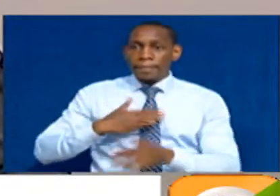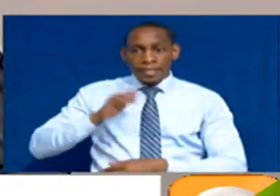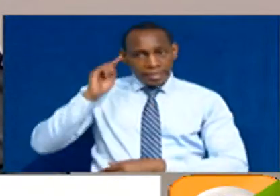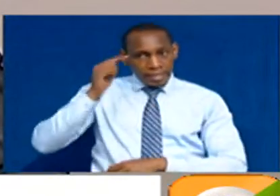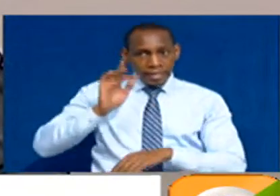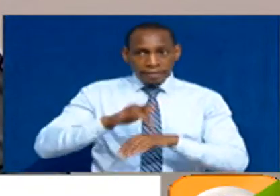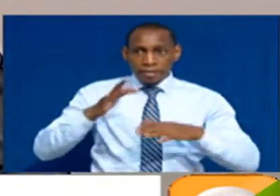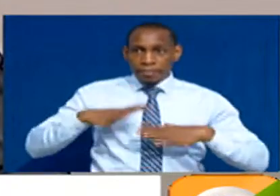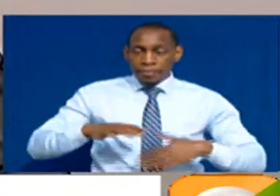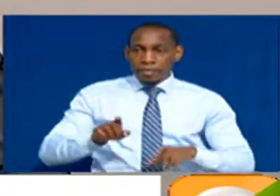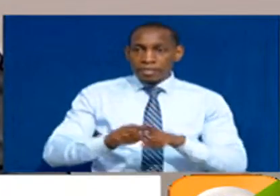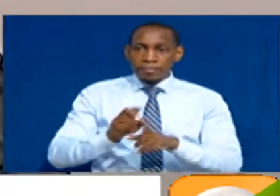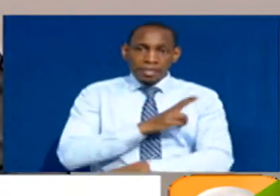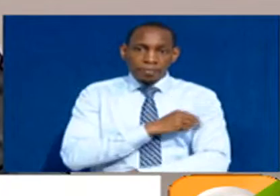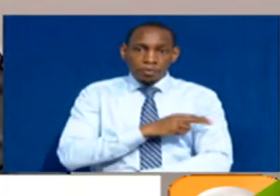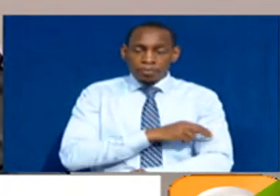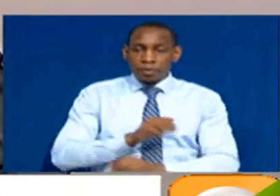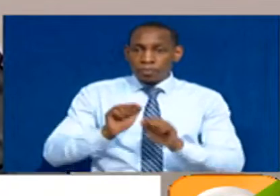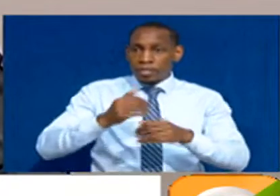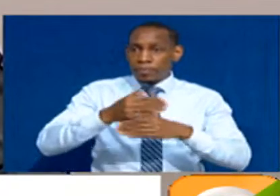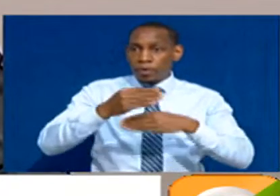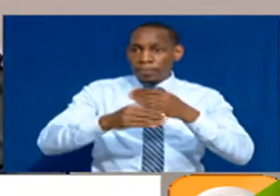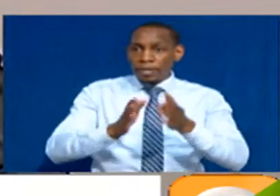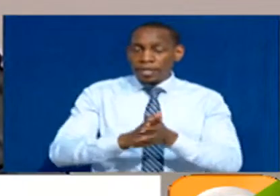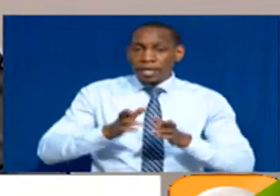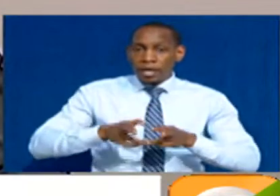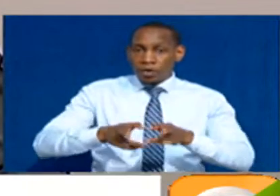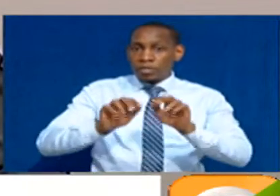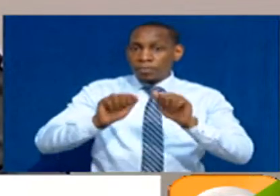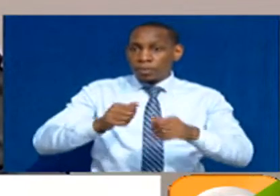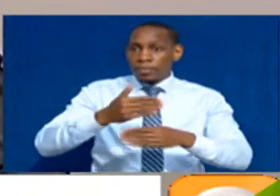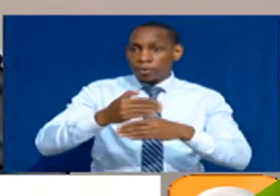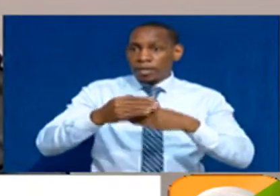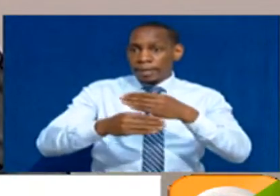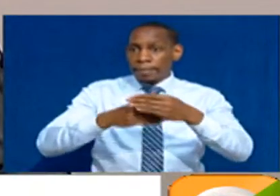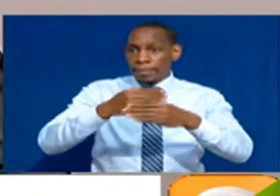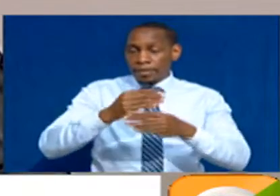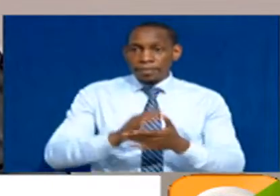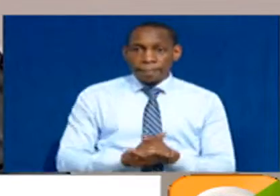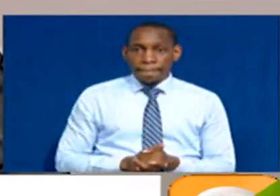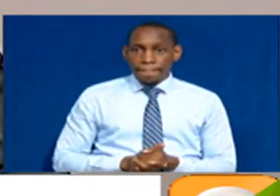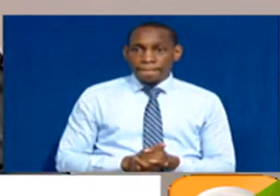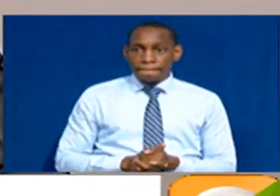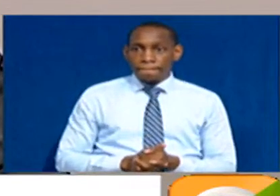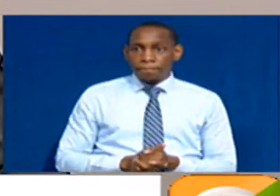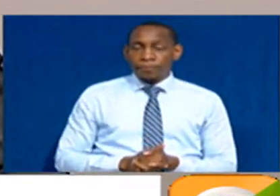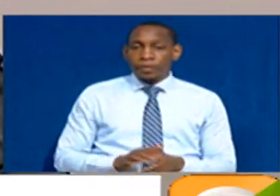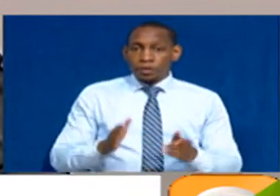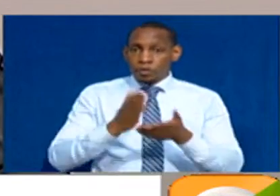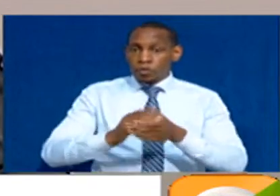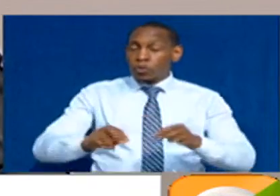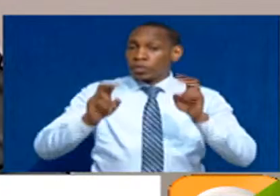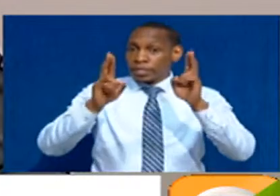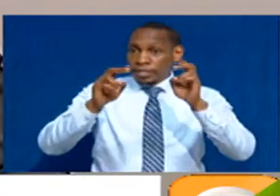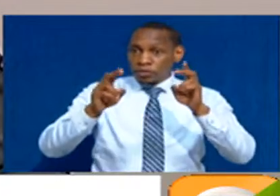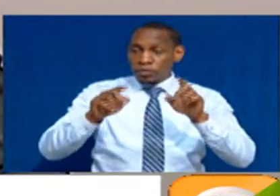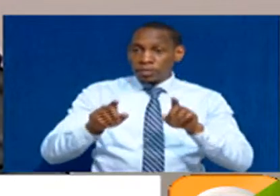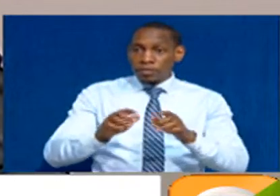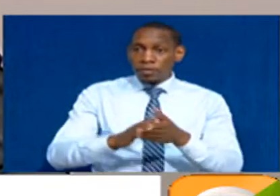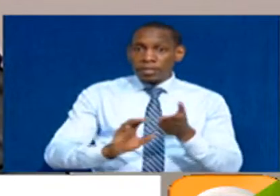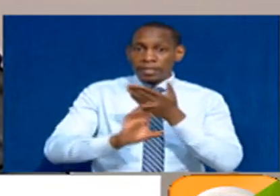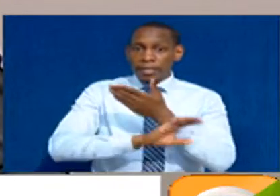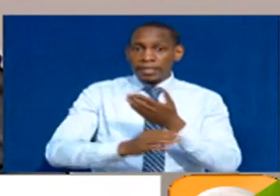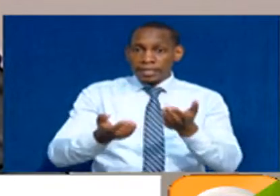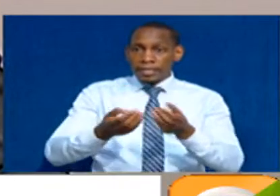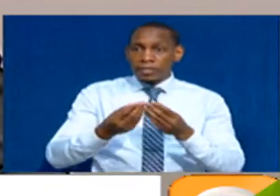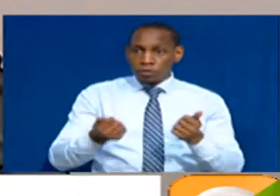victims. There are hospitals that could have been built. There are roads that could have been built. There are issues that this country